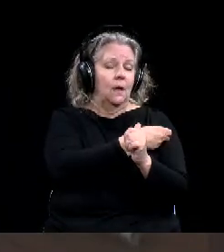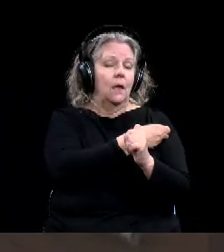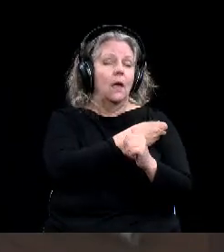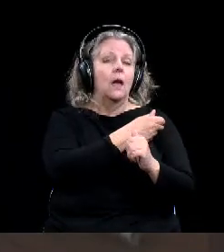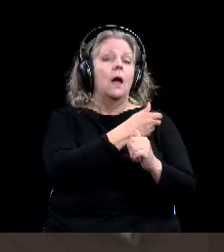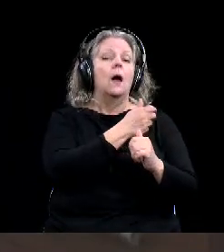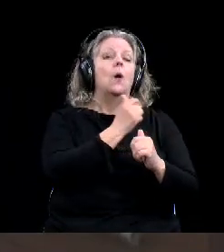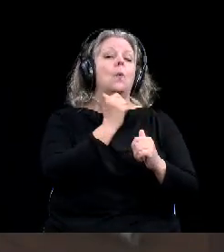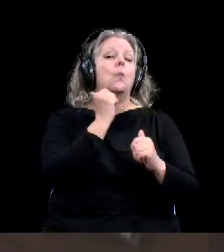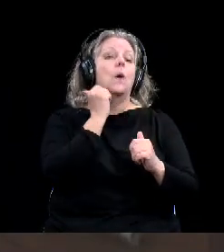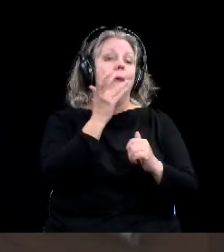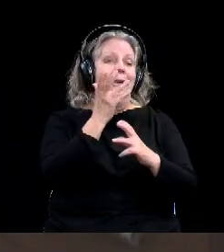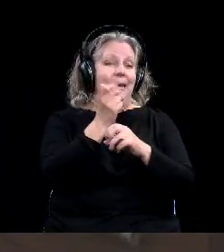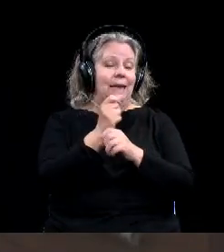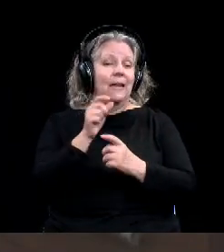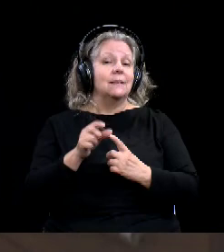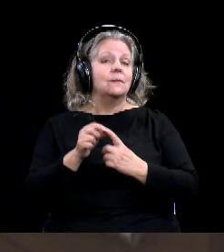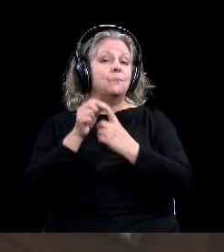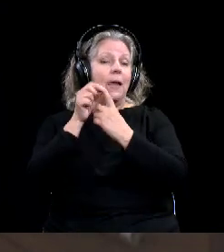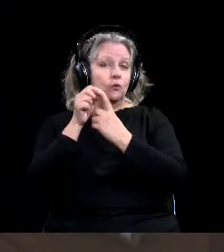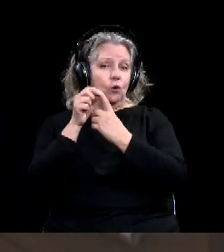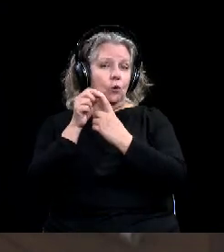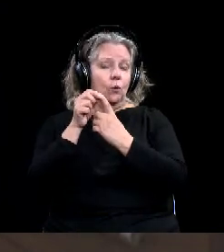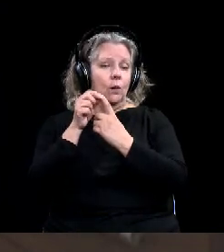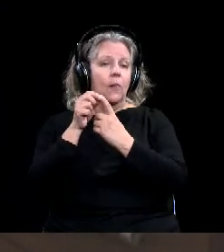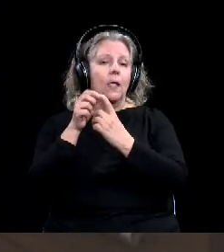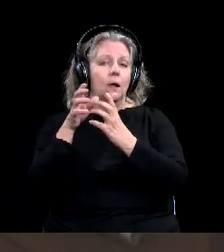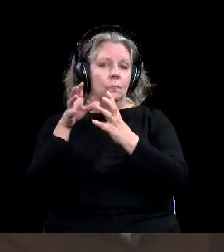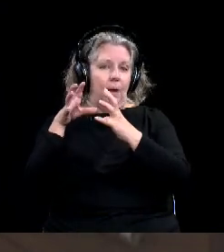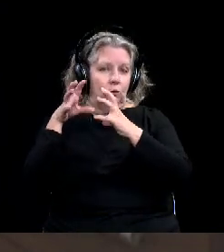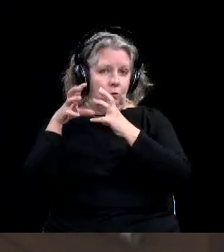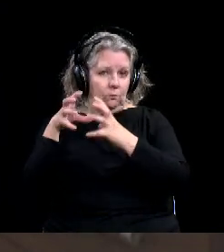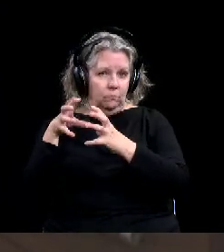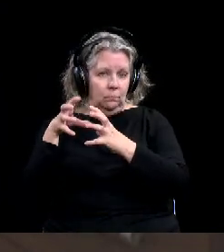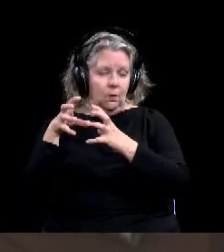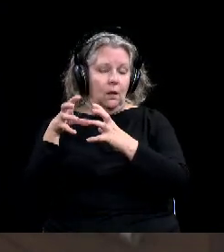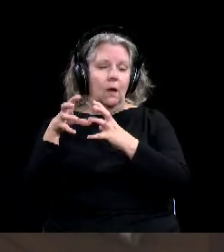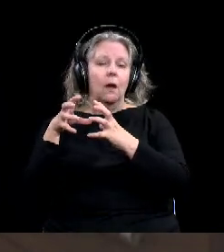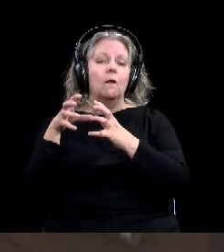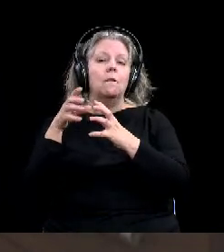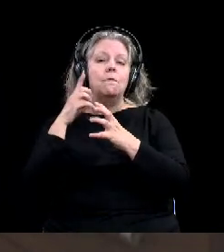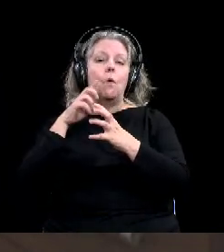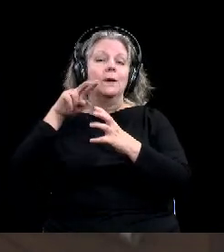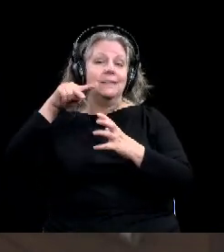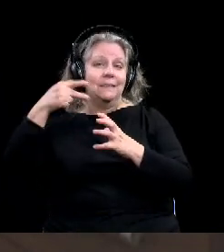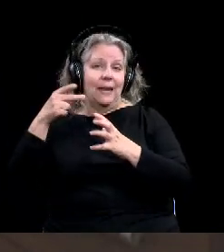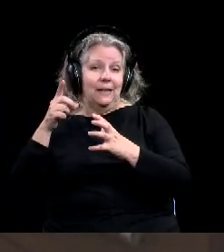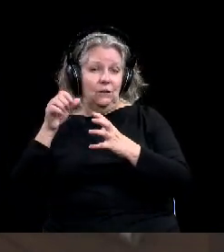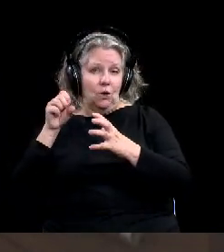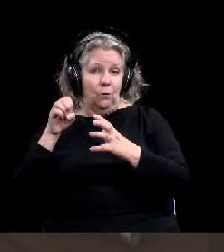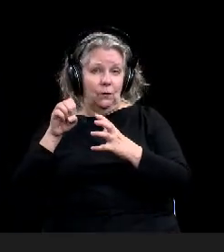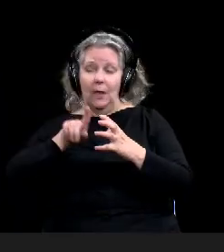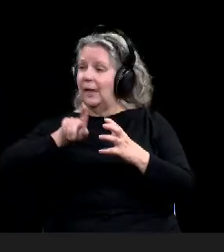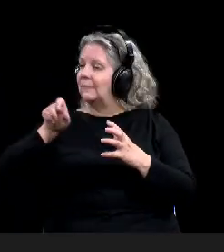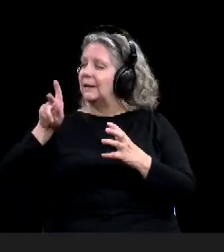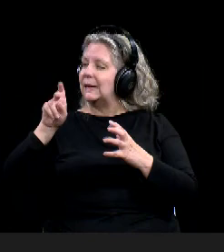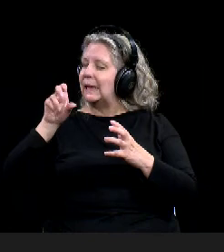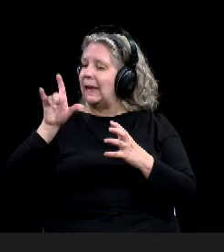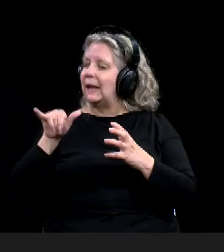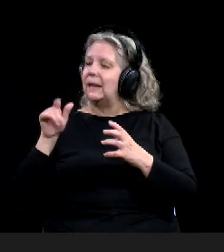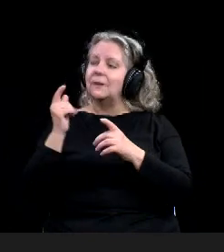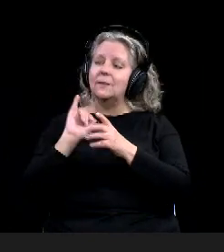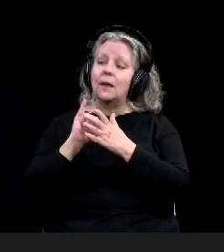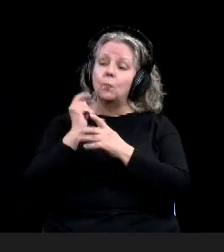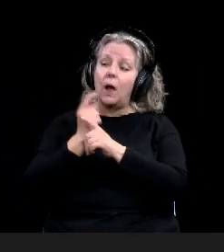second dose that you'll be given. Kelly, is that right? I think Kelly Crane's on the line too. Did I state that correctly? Yes, that's